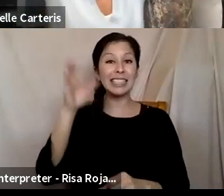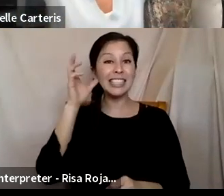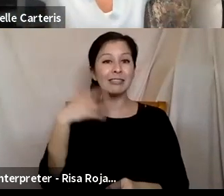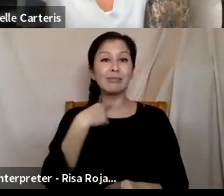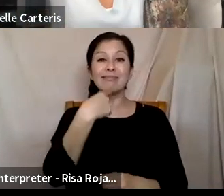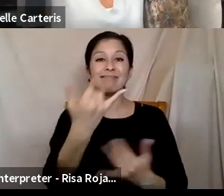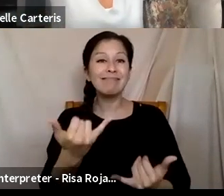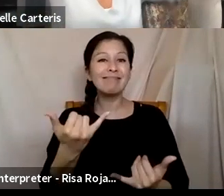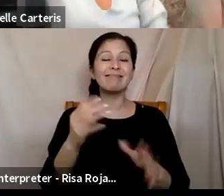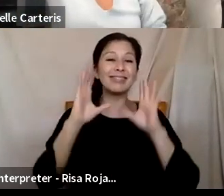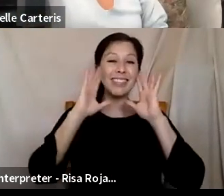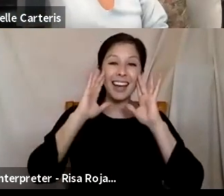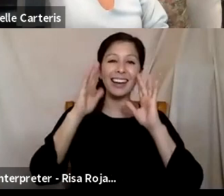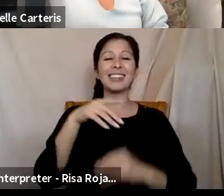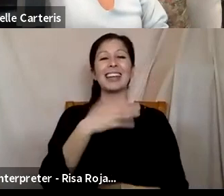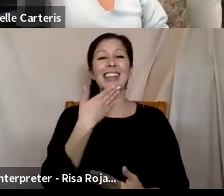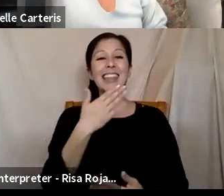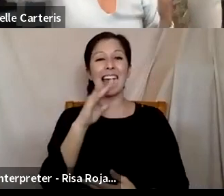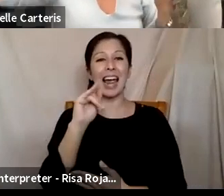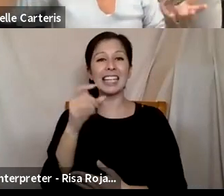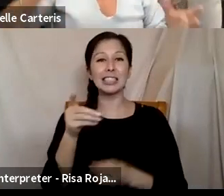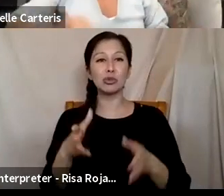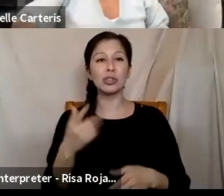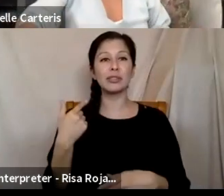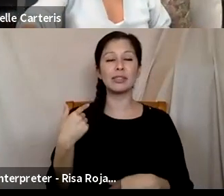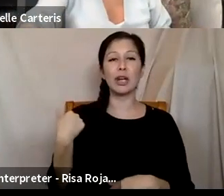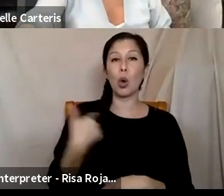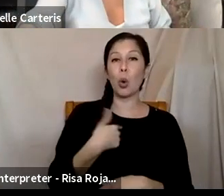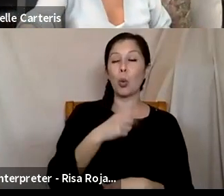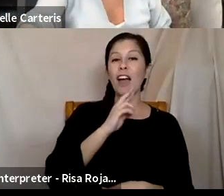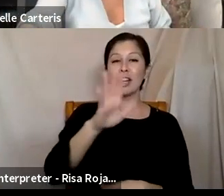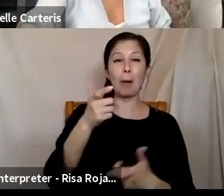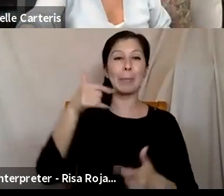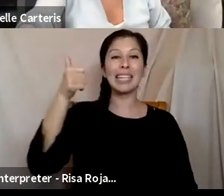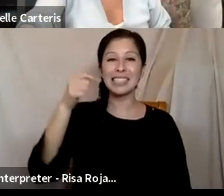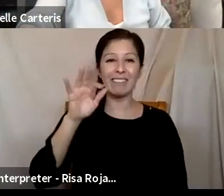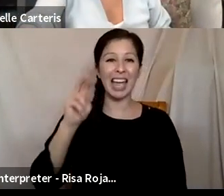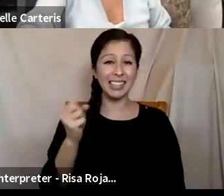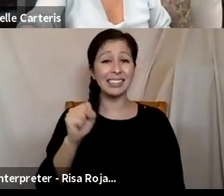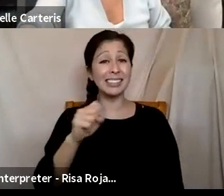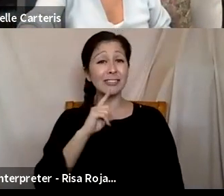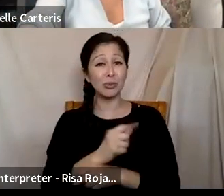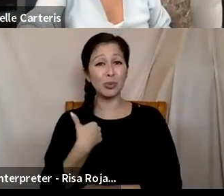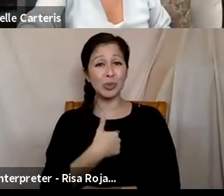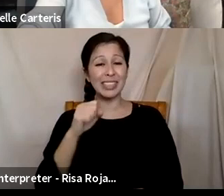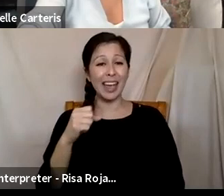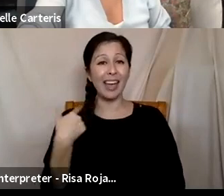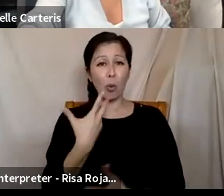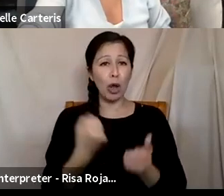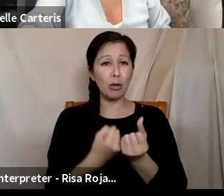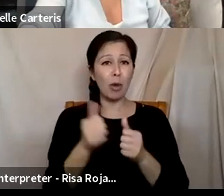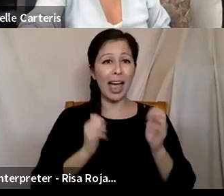loud. You need to hear it out loud, right? So We are your biggest fans. We are. We are.